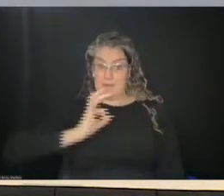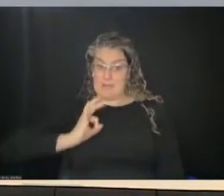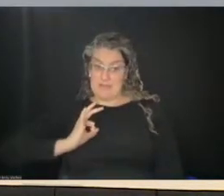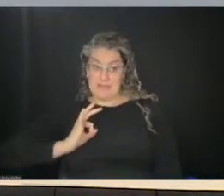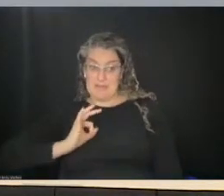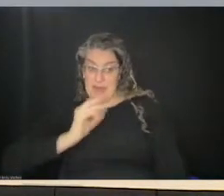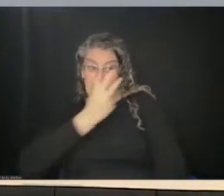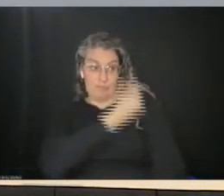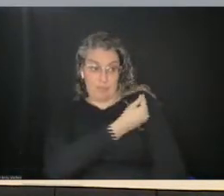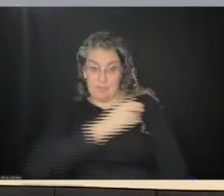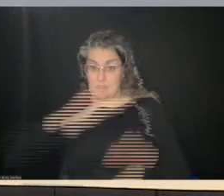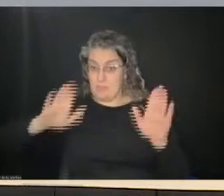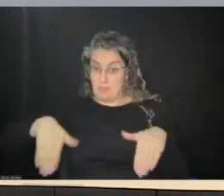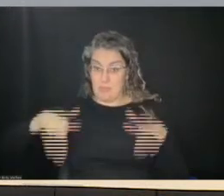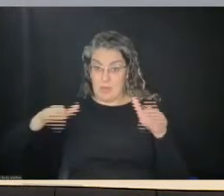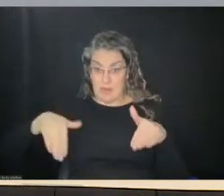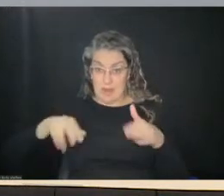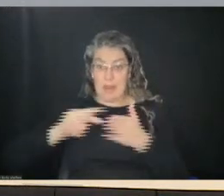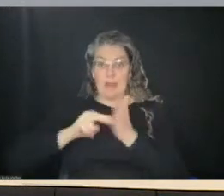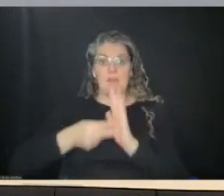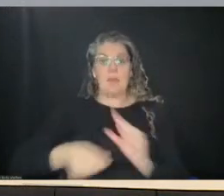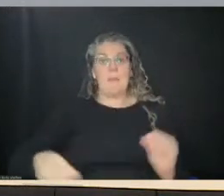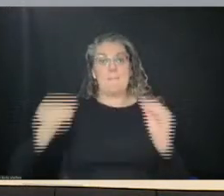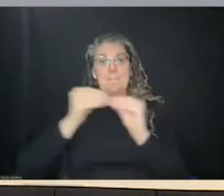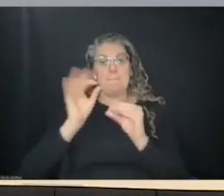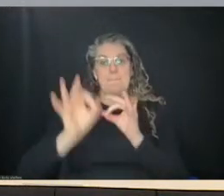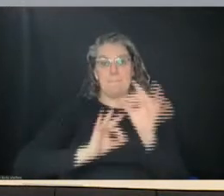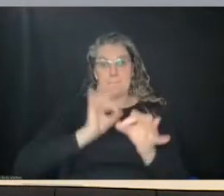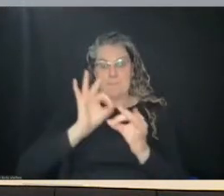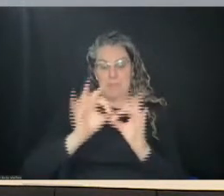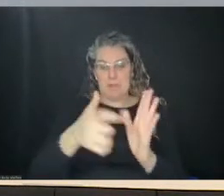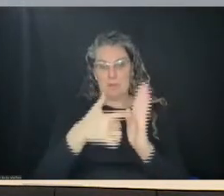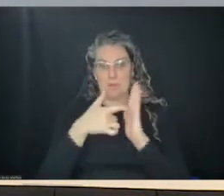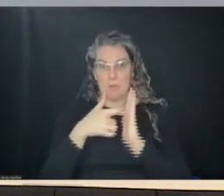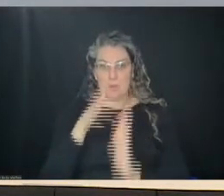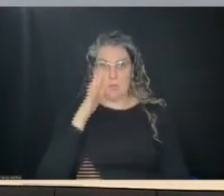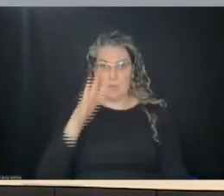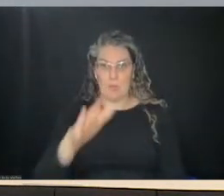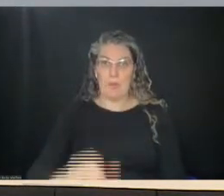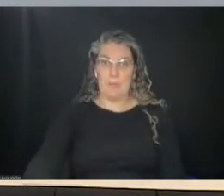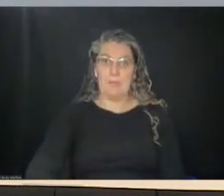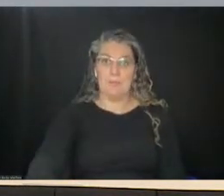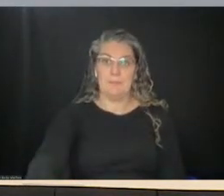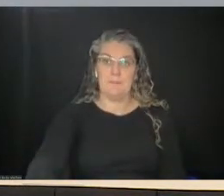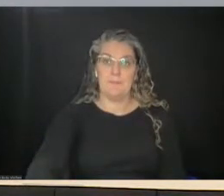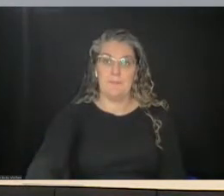them, especially in the next few weeks as we go forward. So